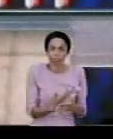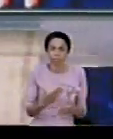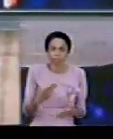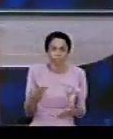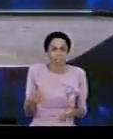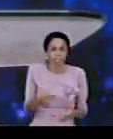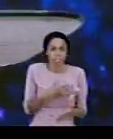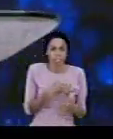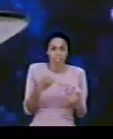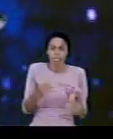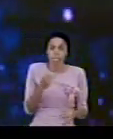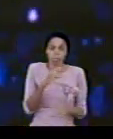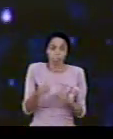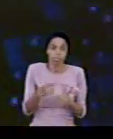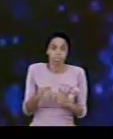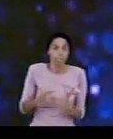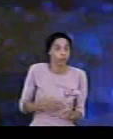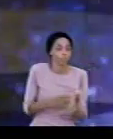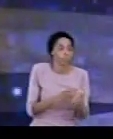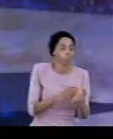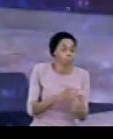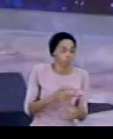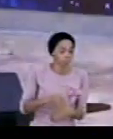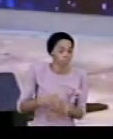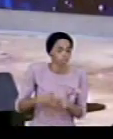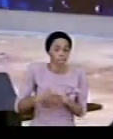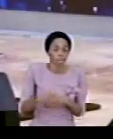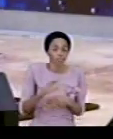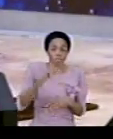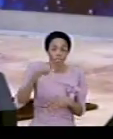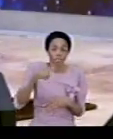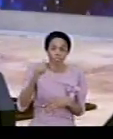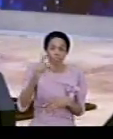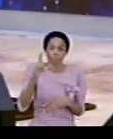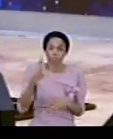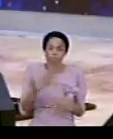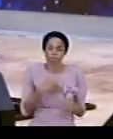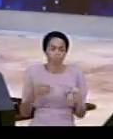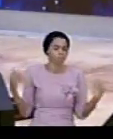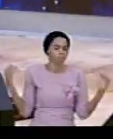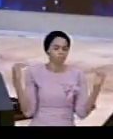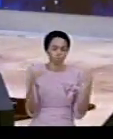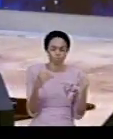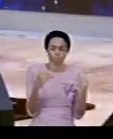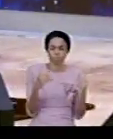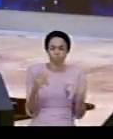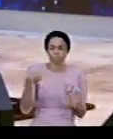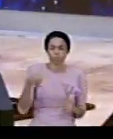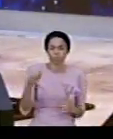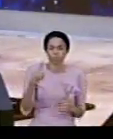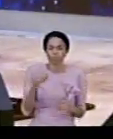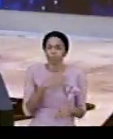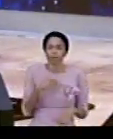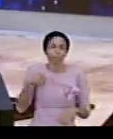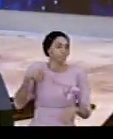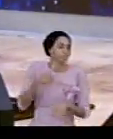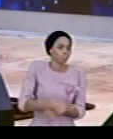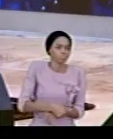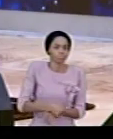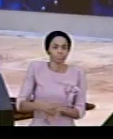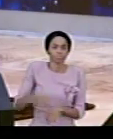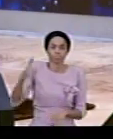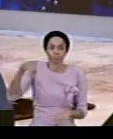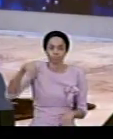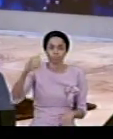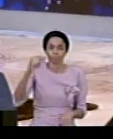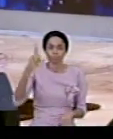after Paul and opposed Paul, criticized Paul,